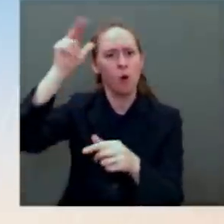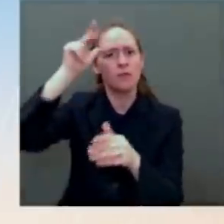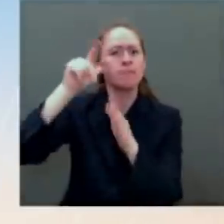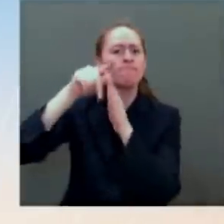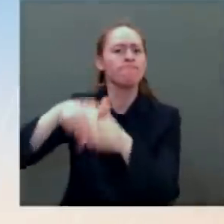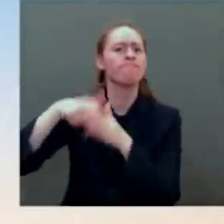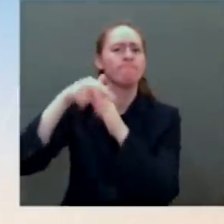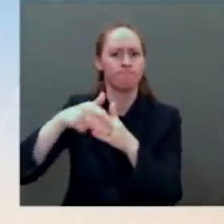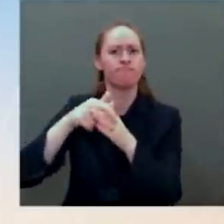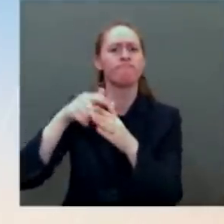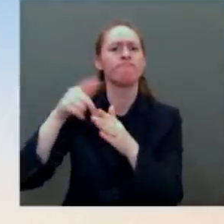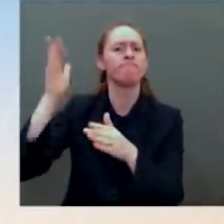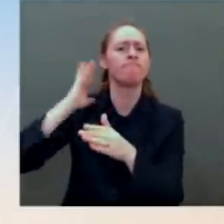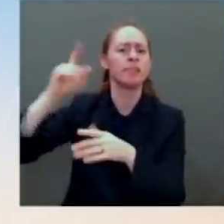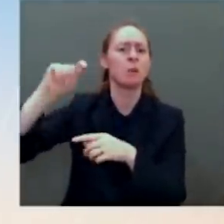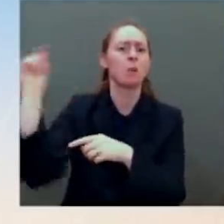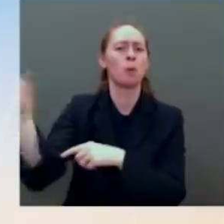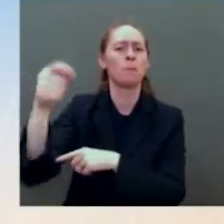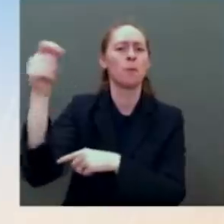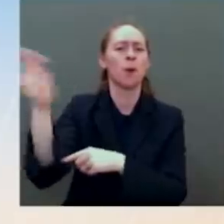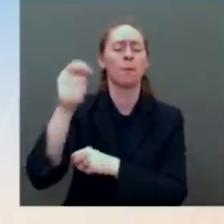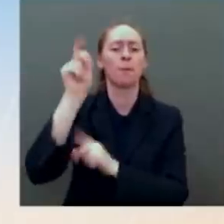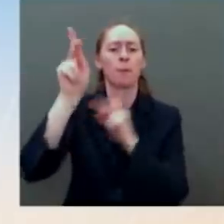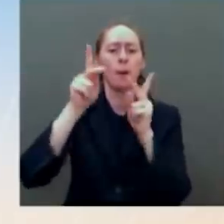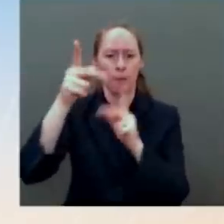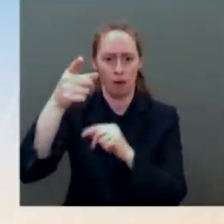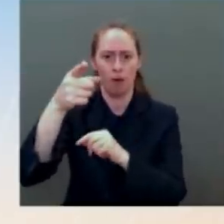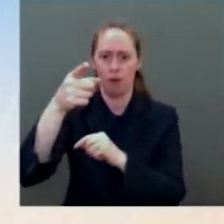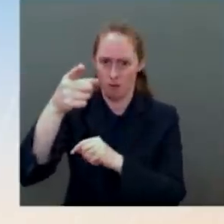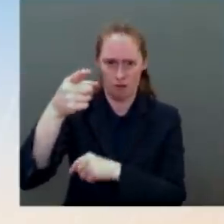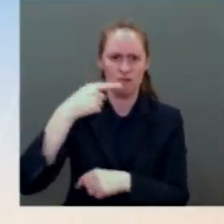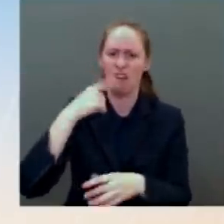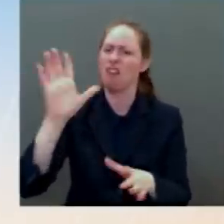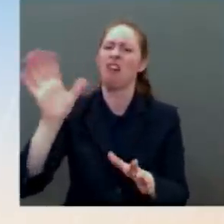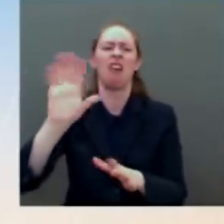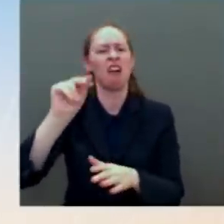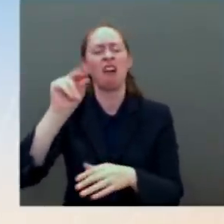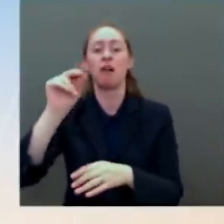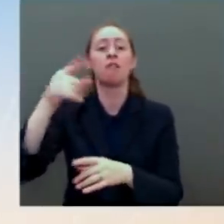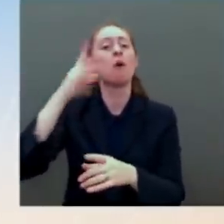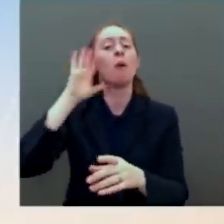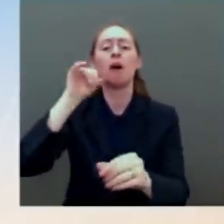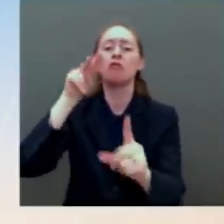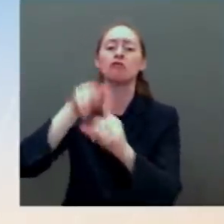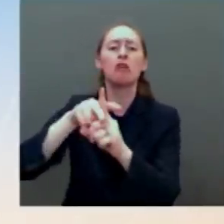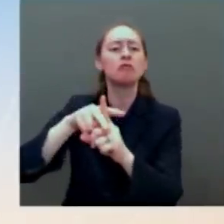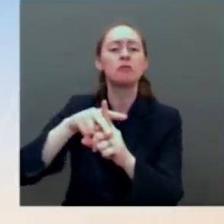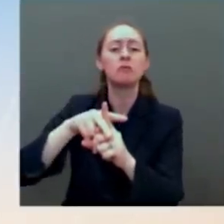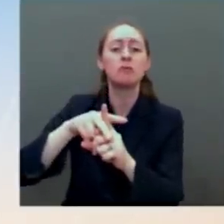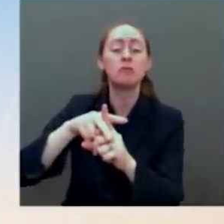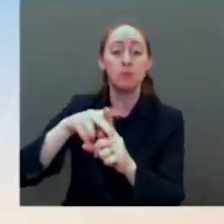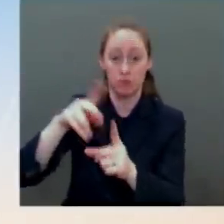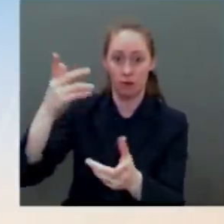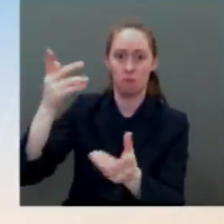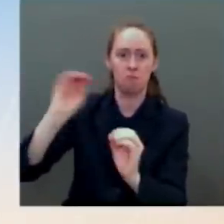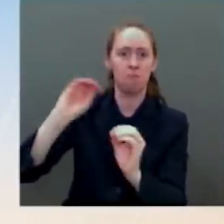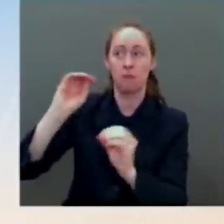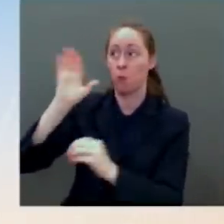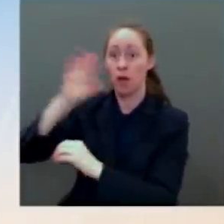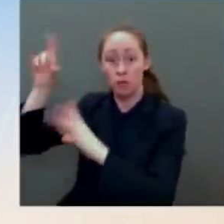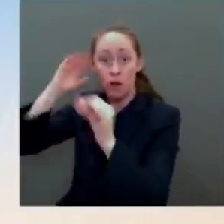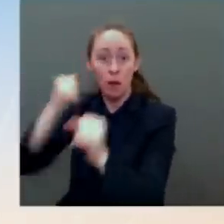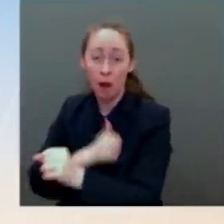the president going to apologize to them? There is a process and an investigation that's gone through the Department of Homeland Security. I don't have any update on